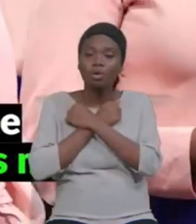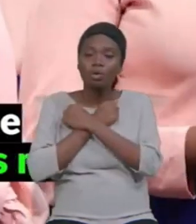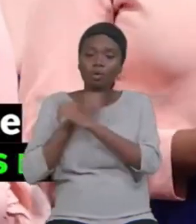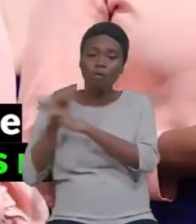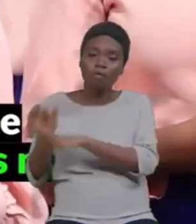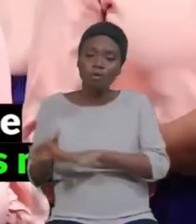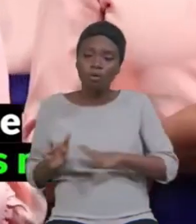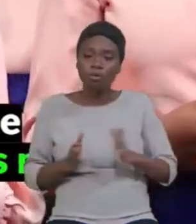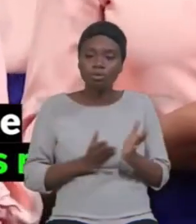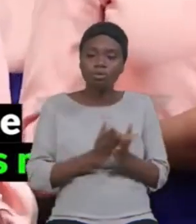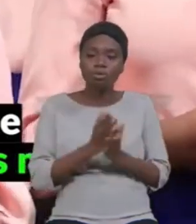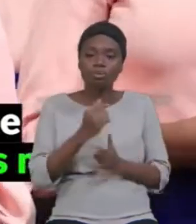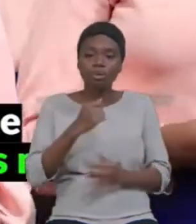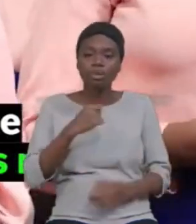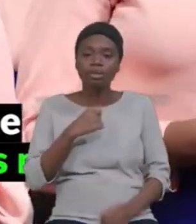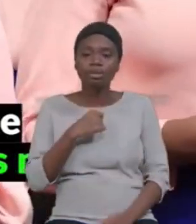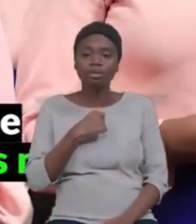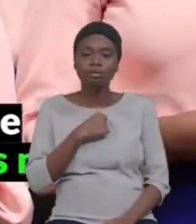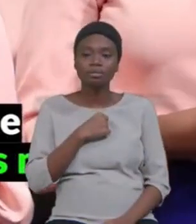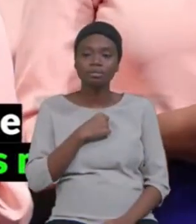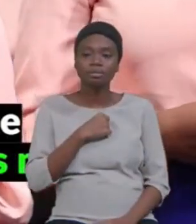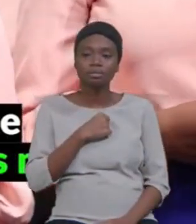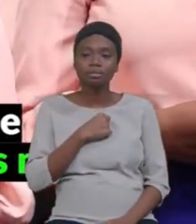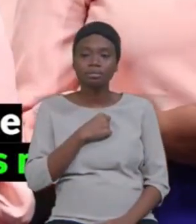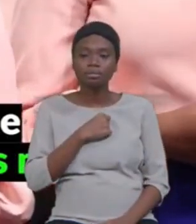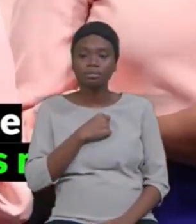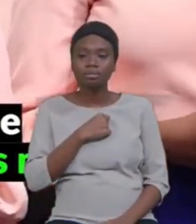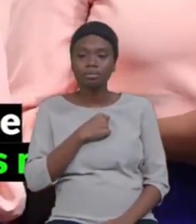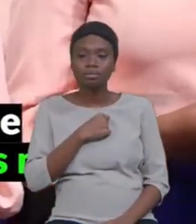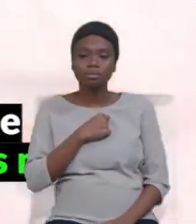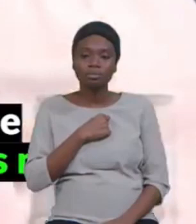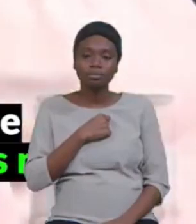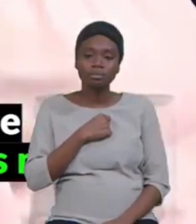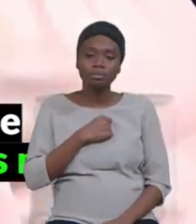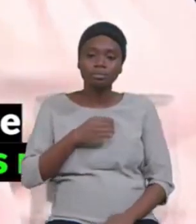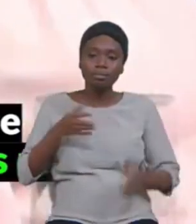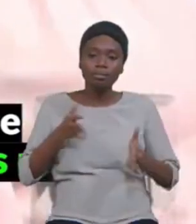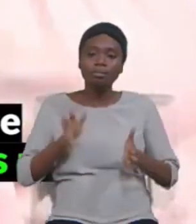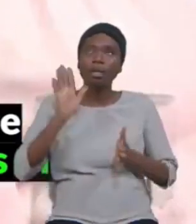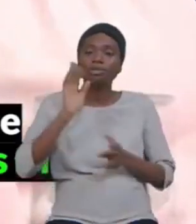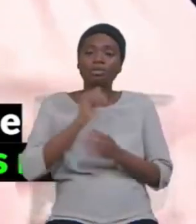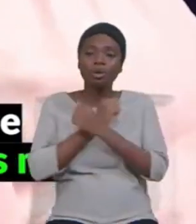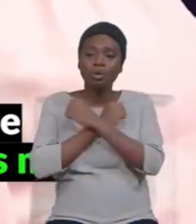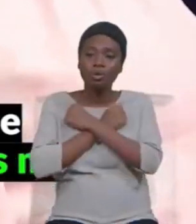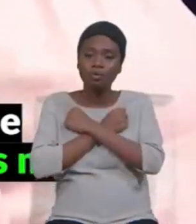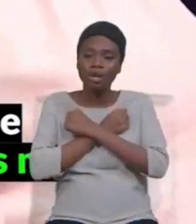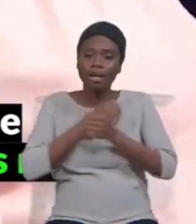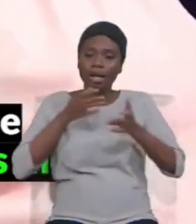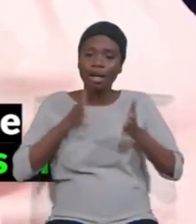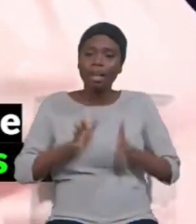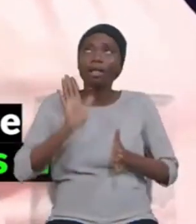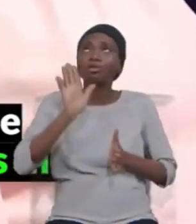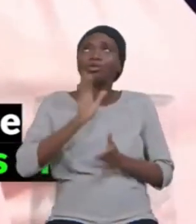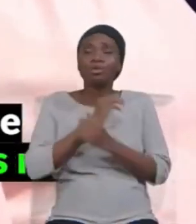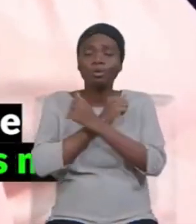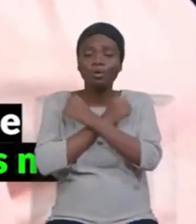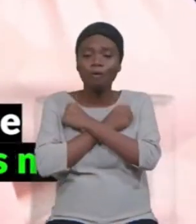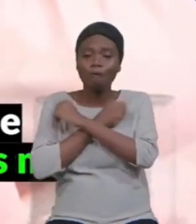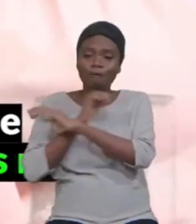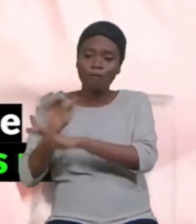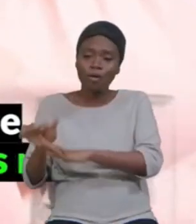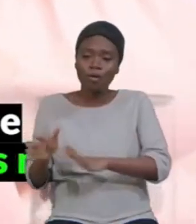love flow through me. Oh, let it flow. Let your love Let your